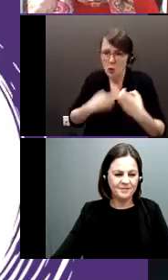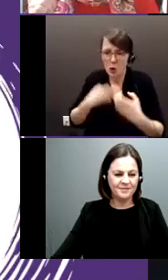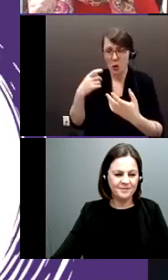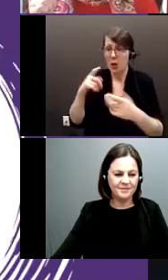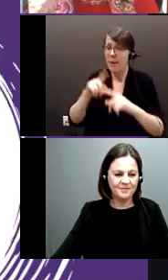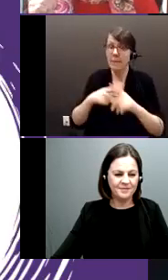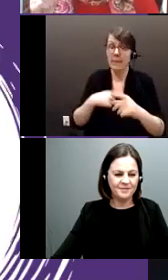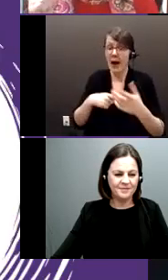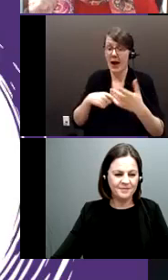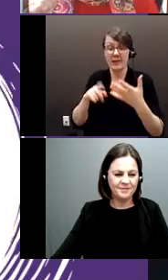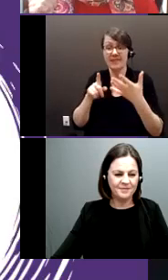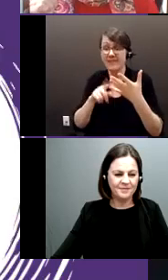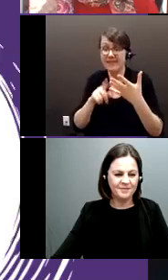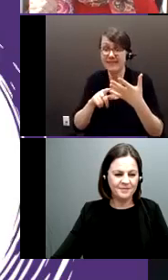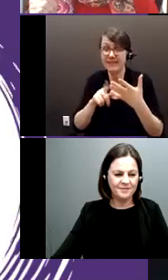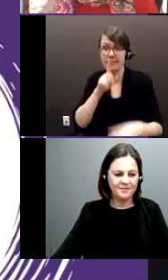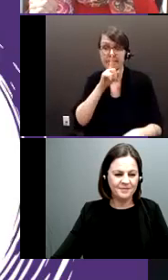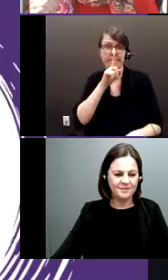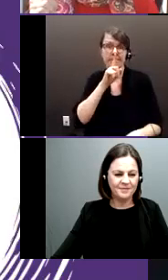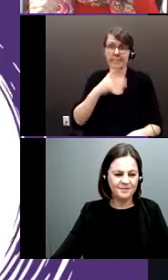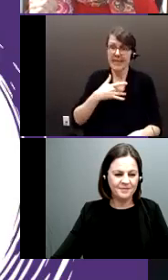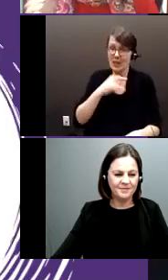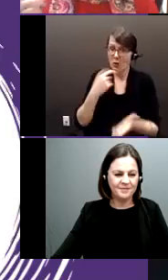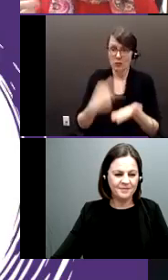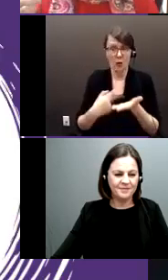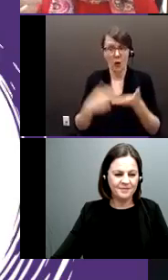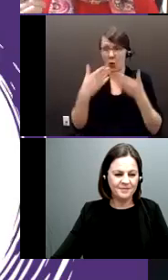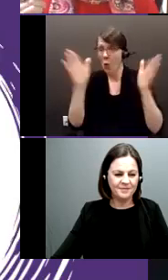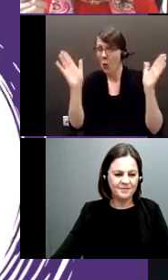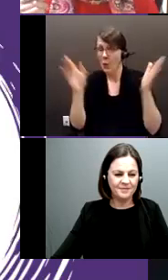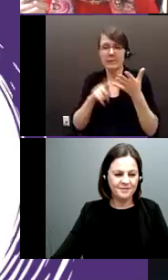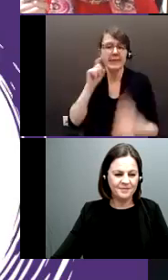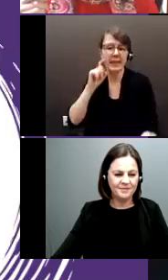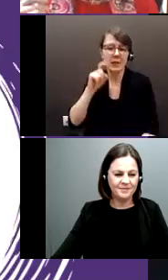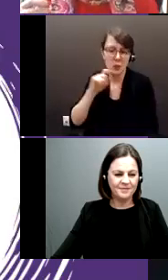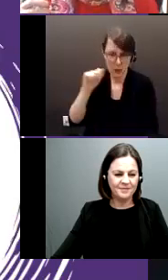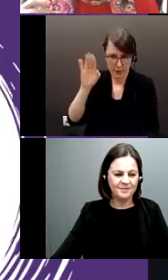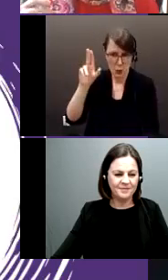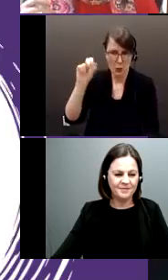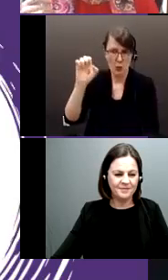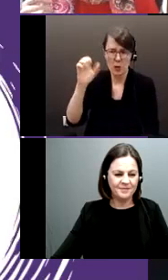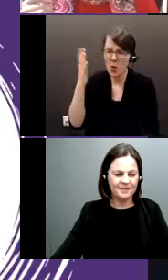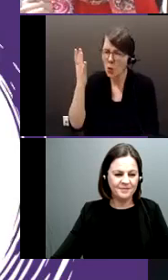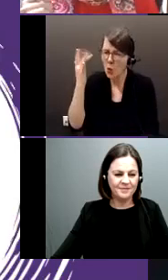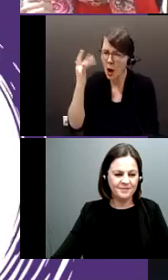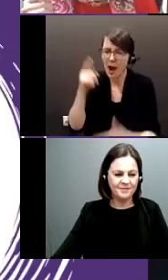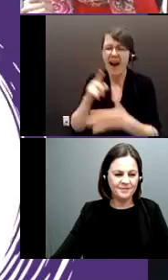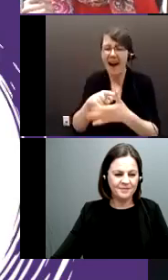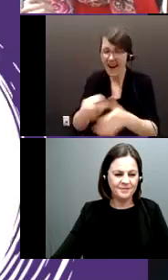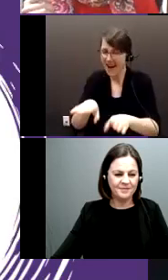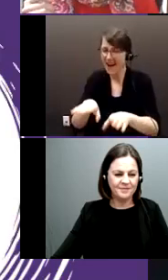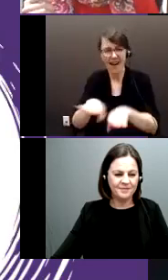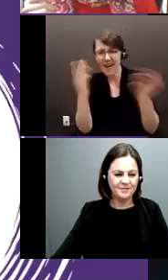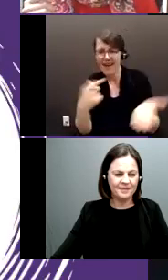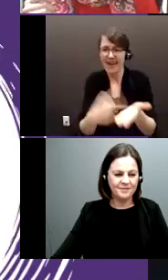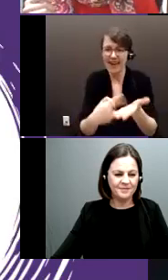openly is around sexual abuse. Why is that? Why is it that that one is so much more difficult to